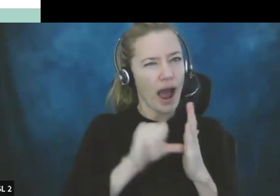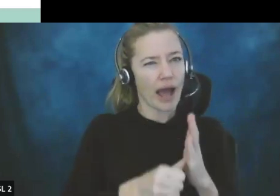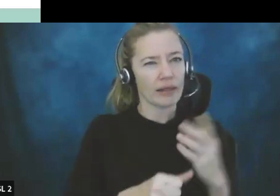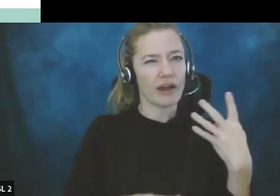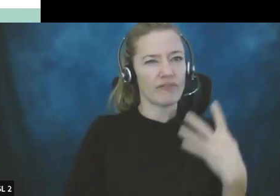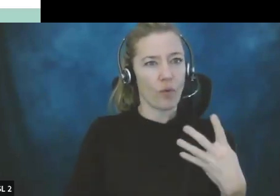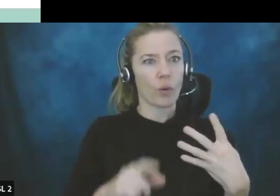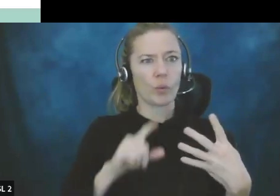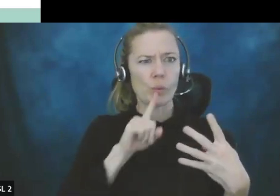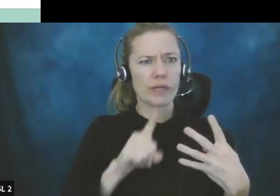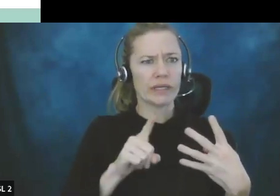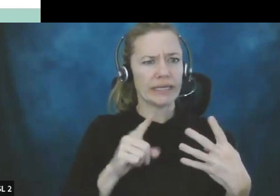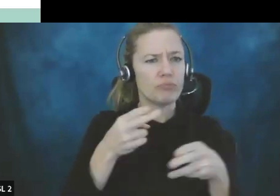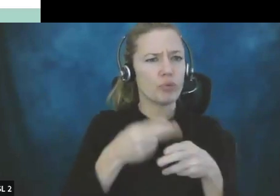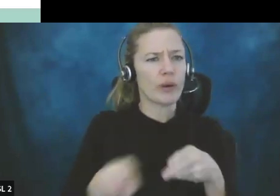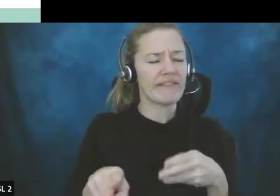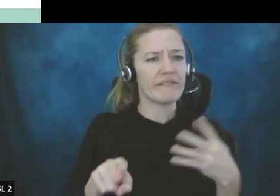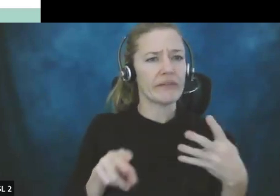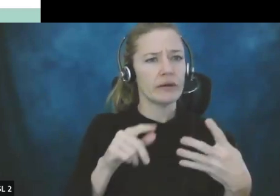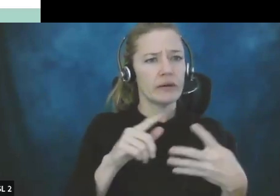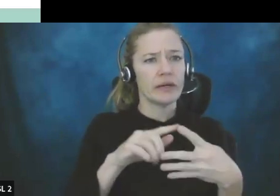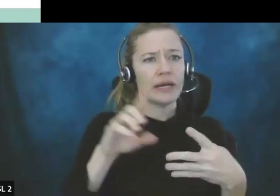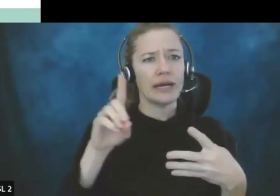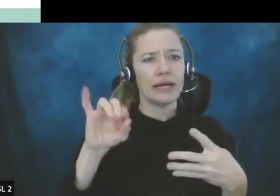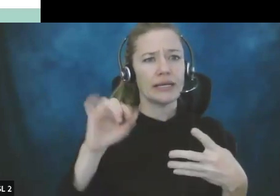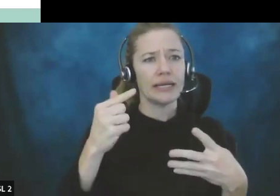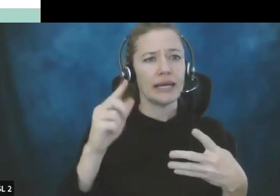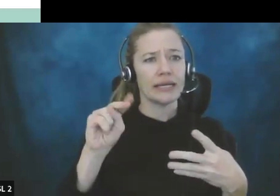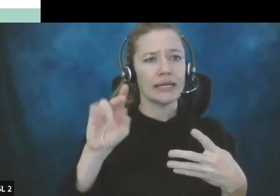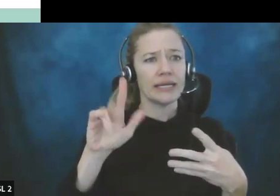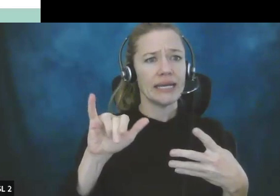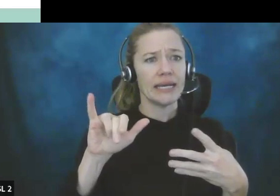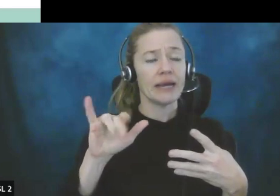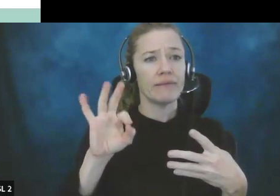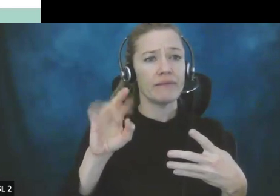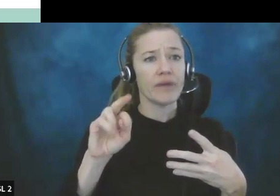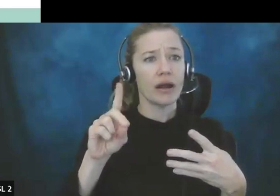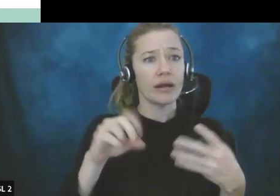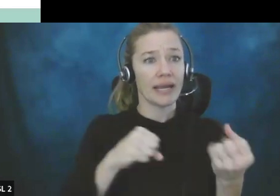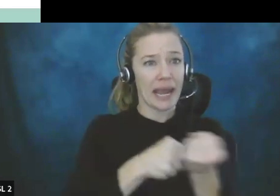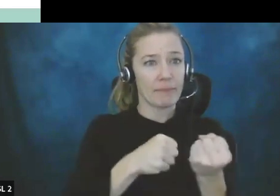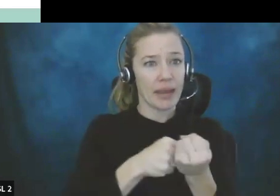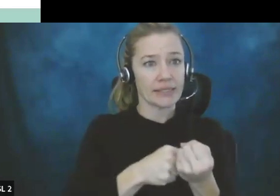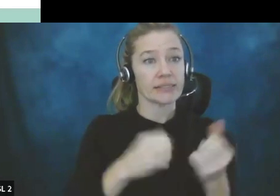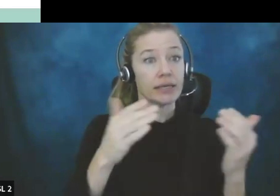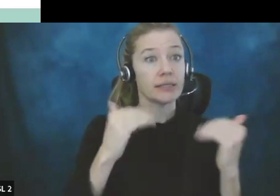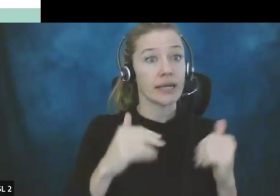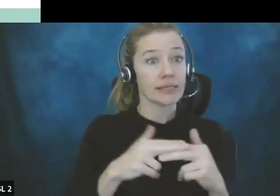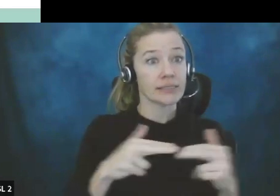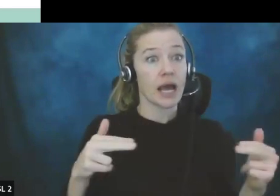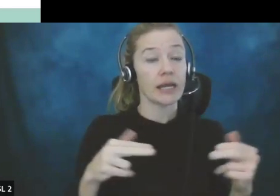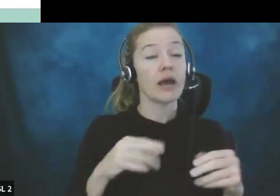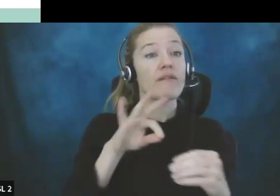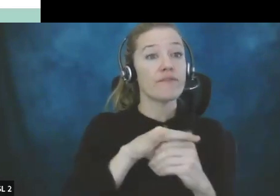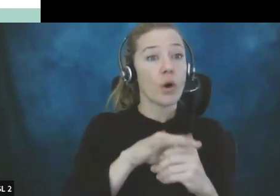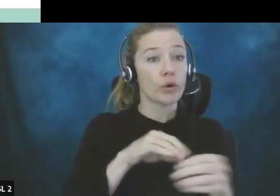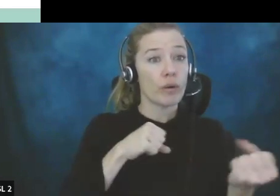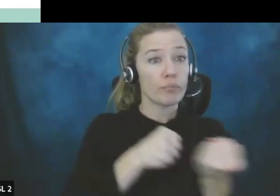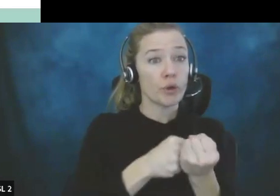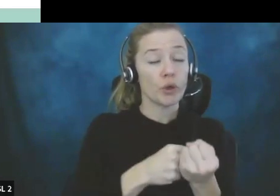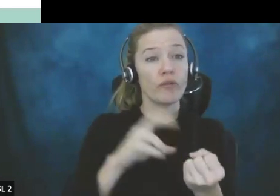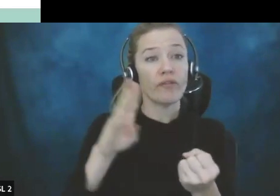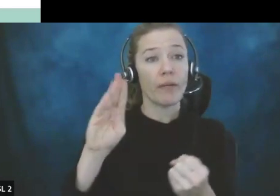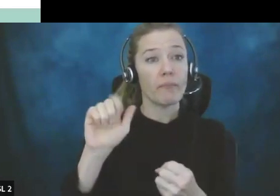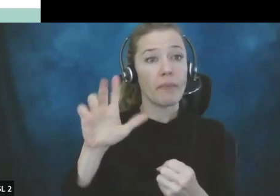slide. I'm going to highlight 4 really brief Dignity Fund campaign. Next slide is a